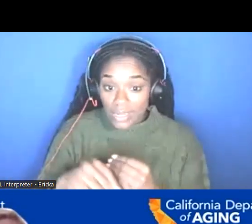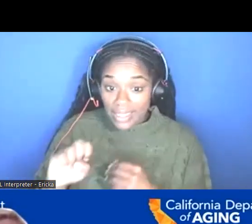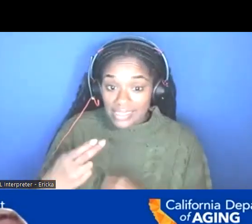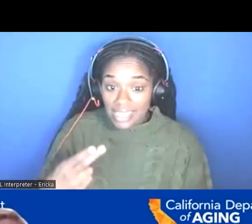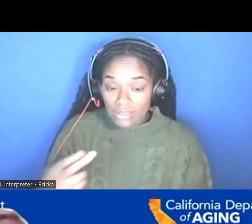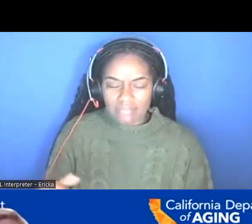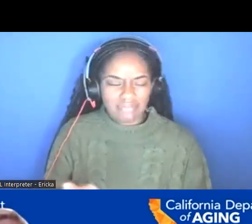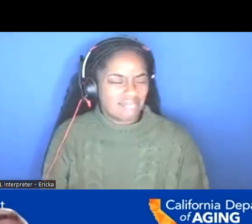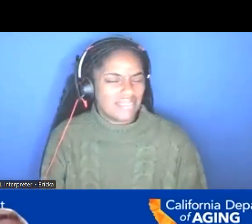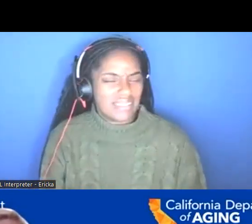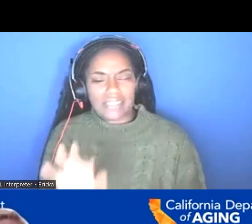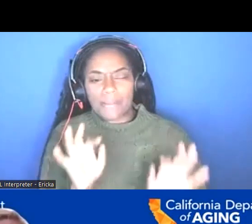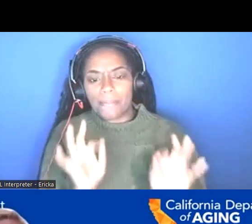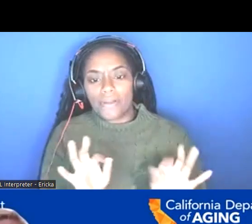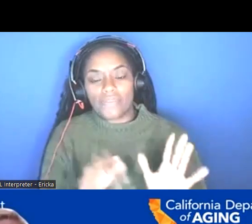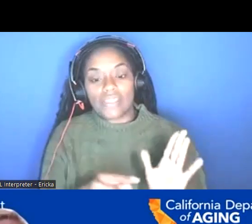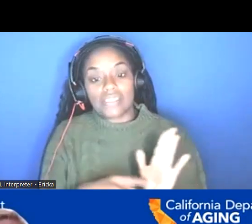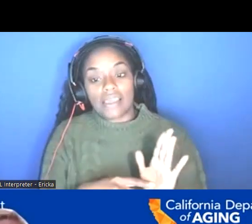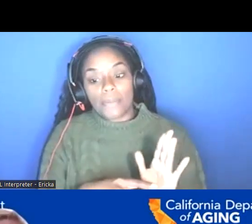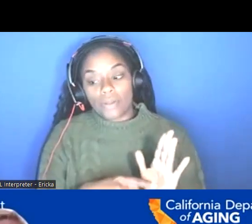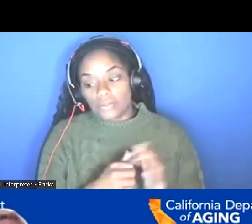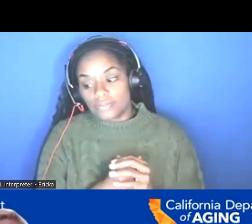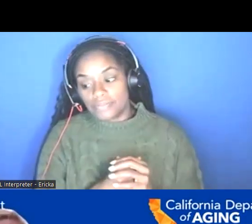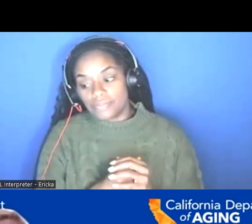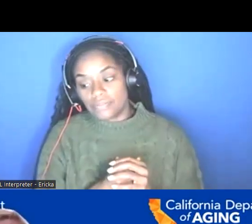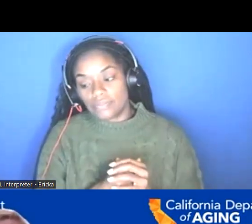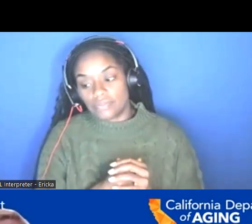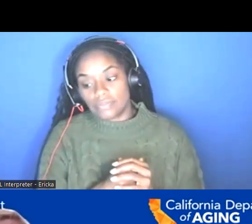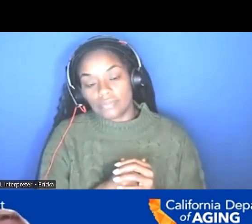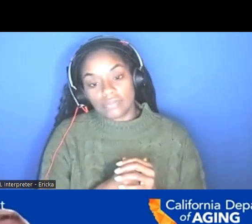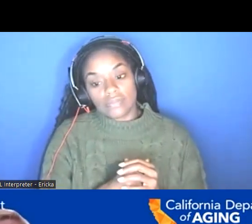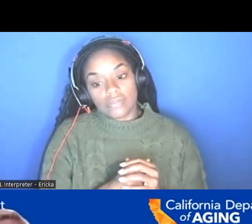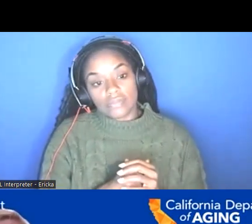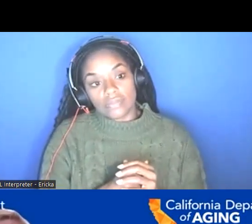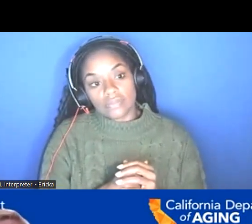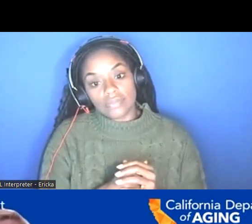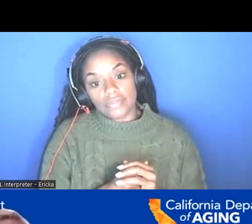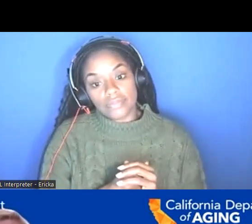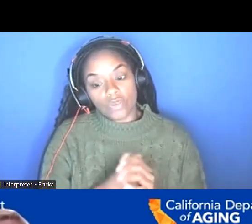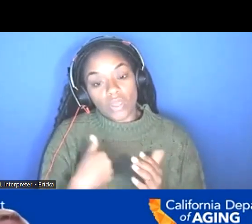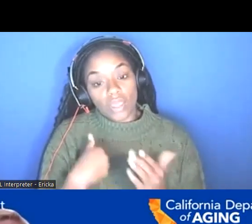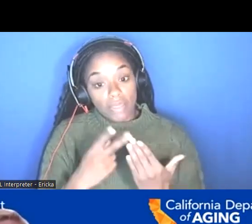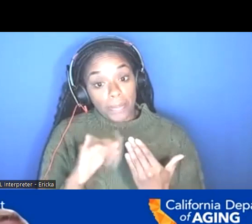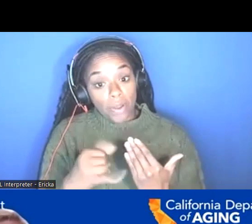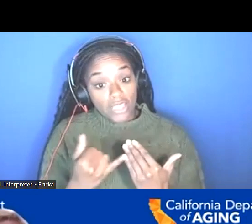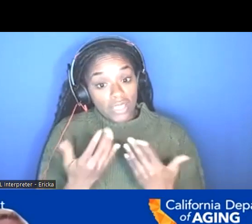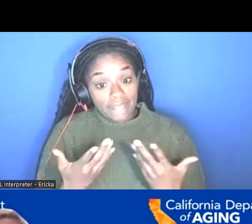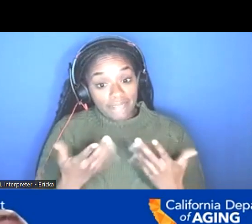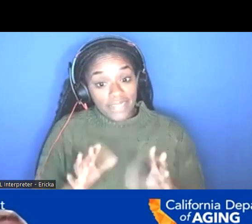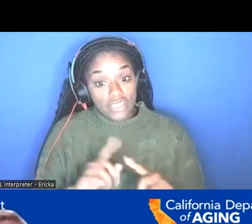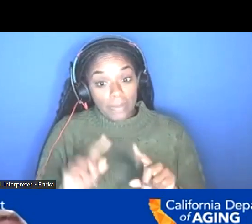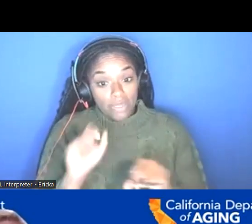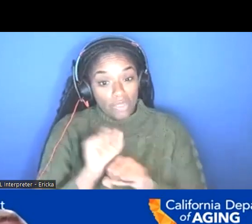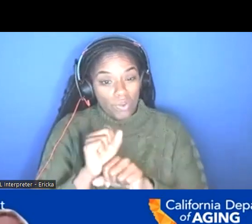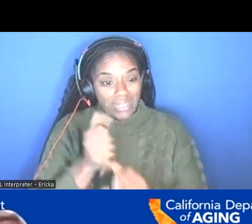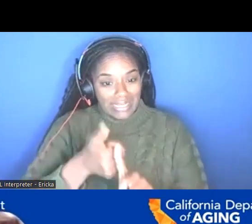perfect example of where it was kind of we had the project completed, but the work itself is